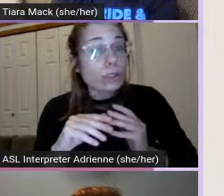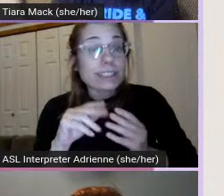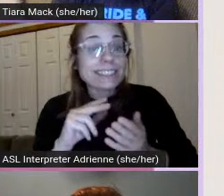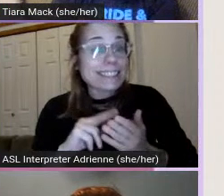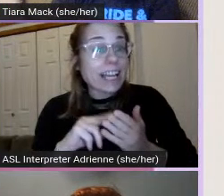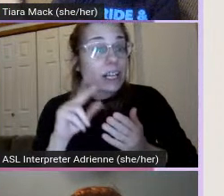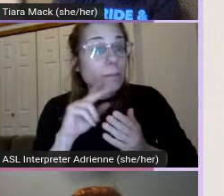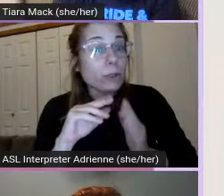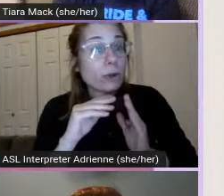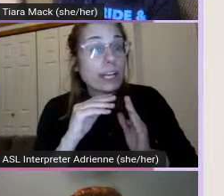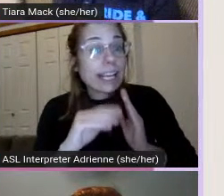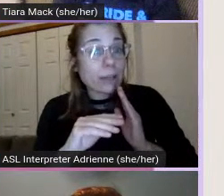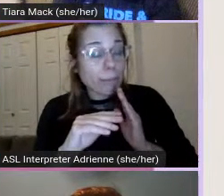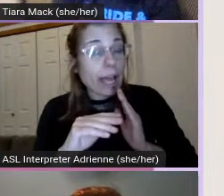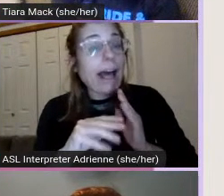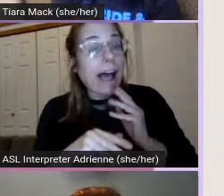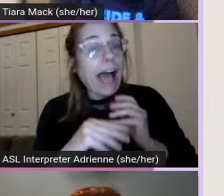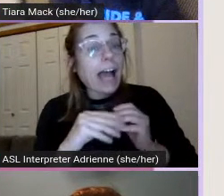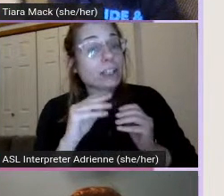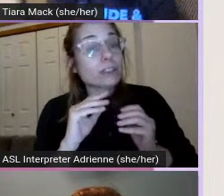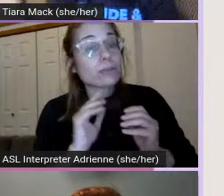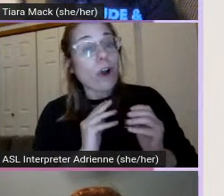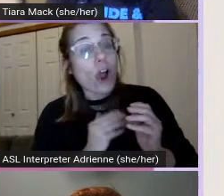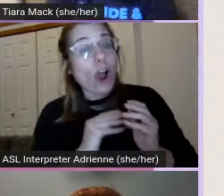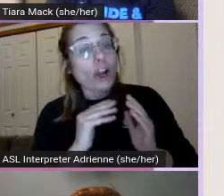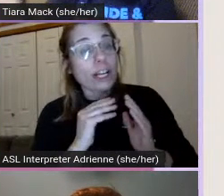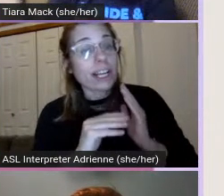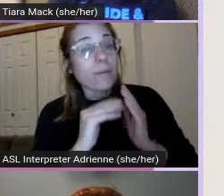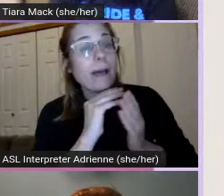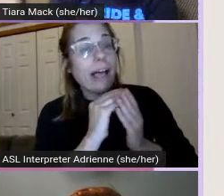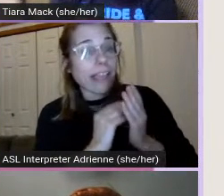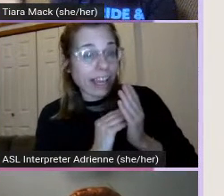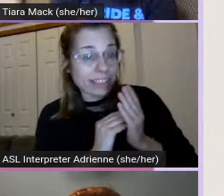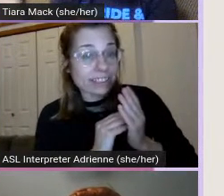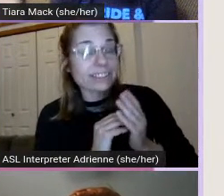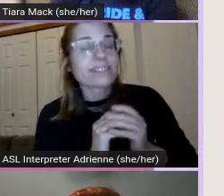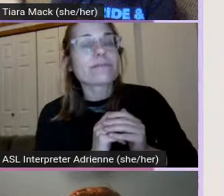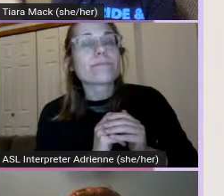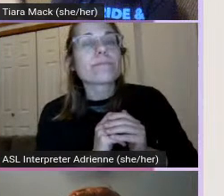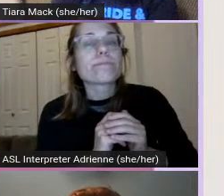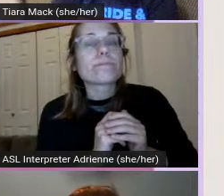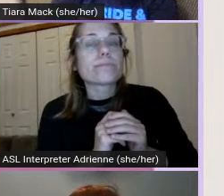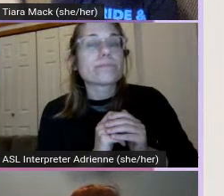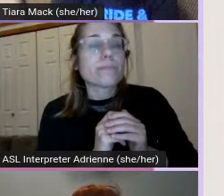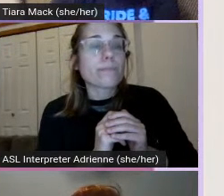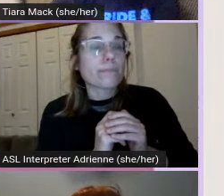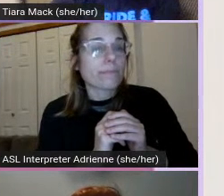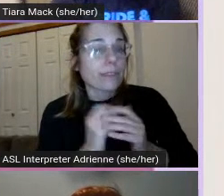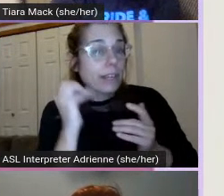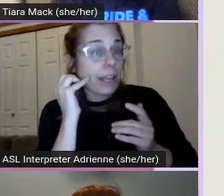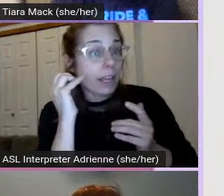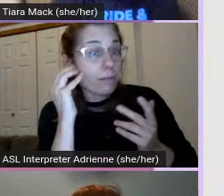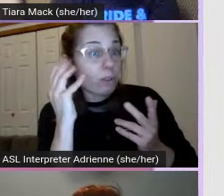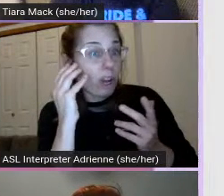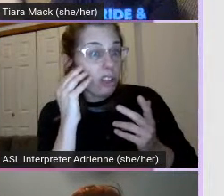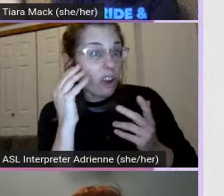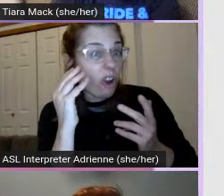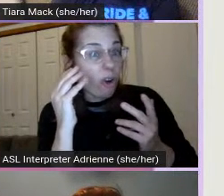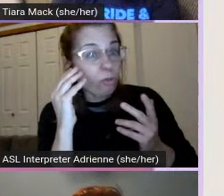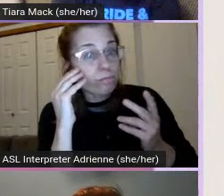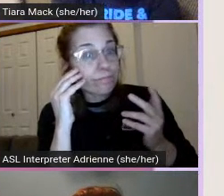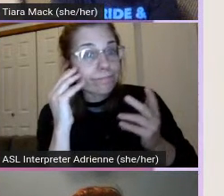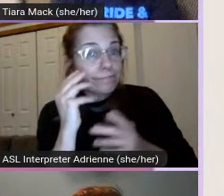of the bills that we are tracking this session. Another great way to to get involved is share your personal